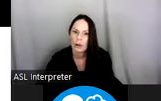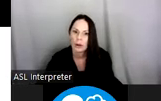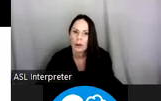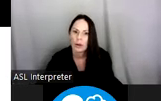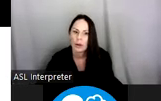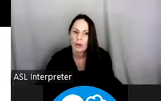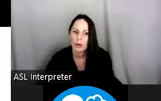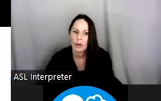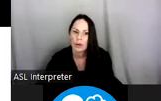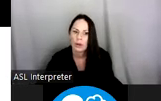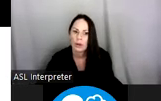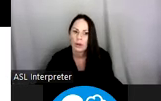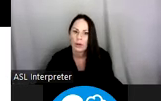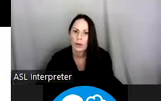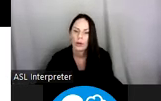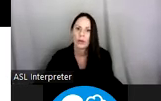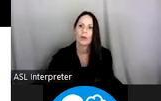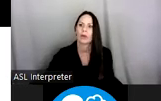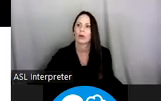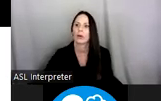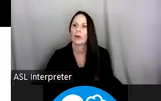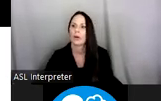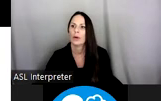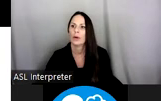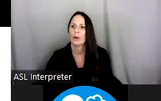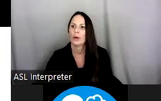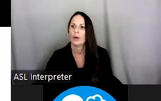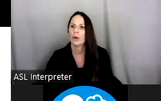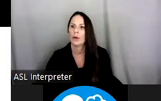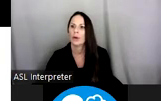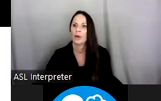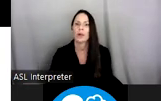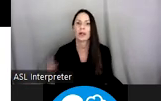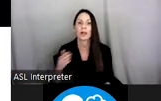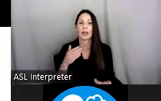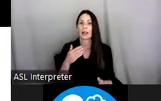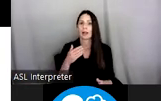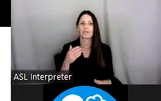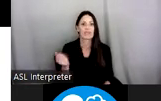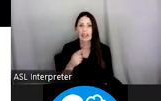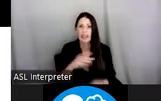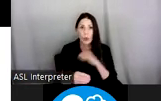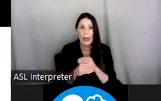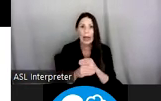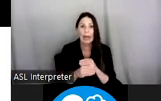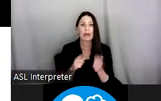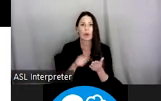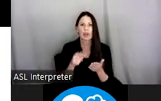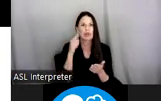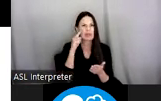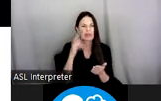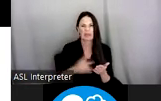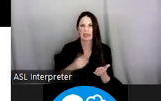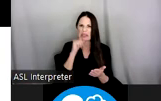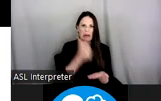anything you think that is pertinent, what you feel might be helpful, what you're not interested in seeing in it.